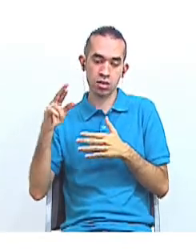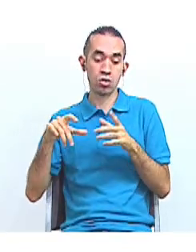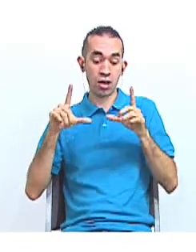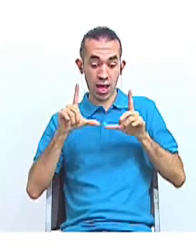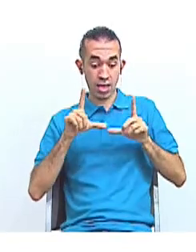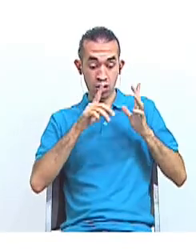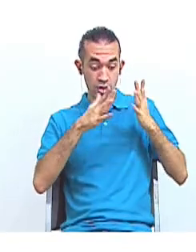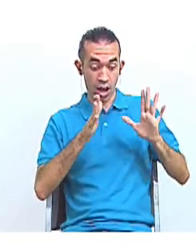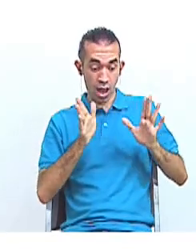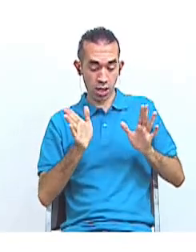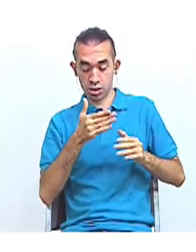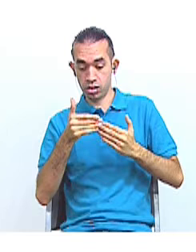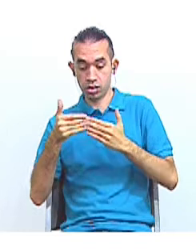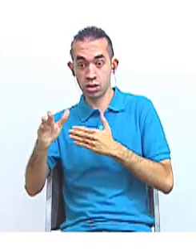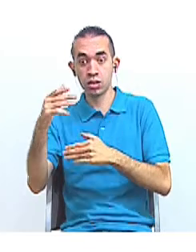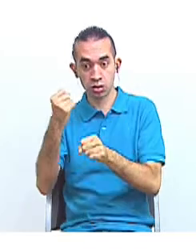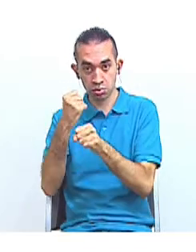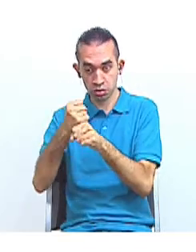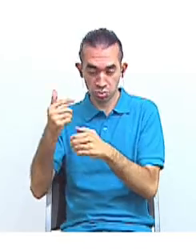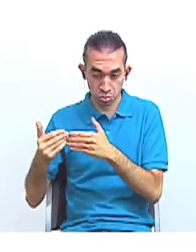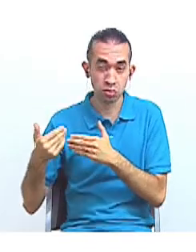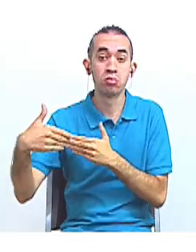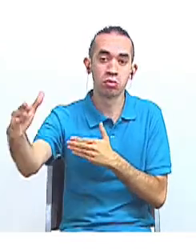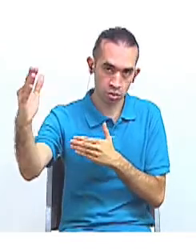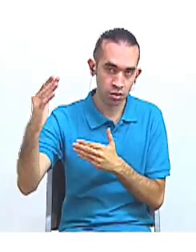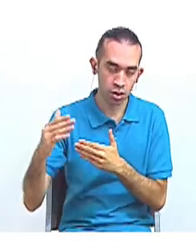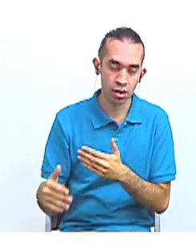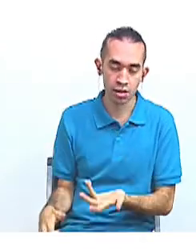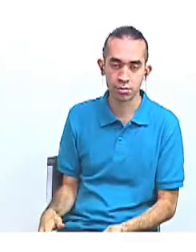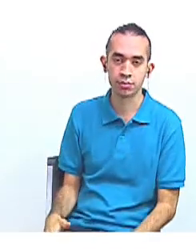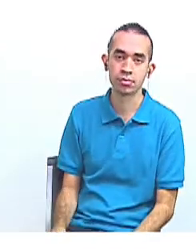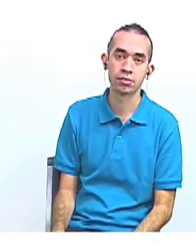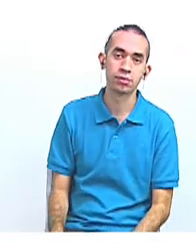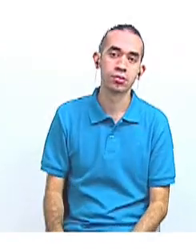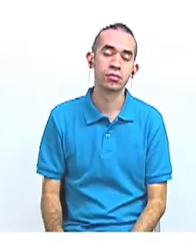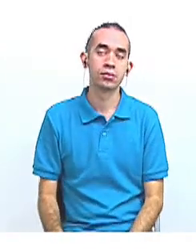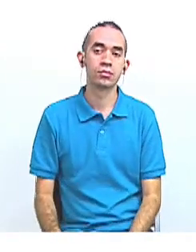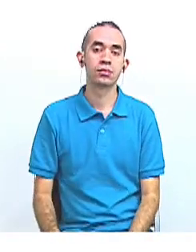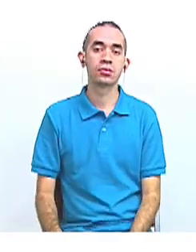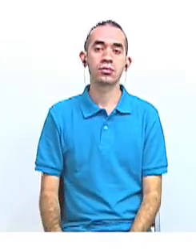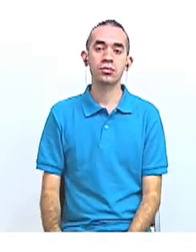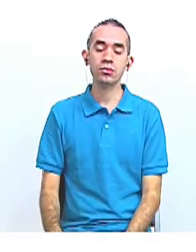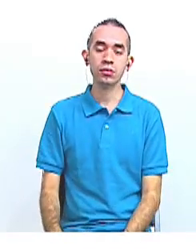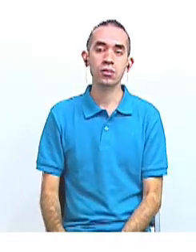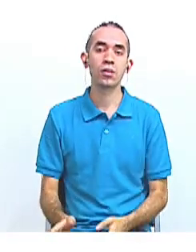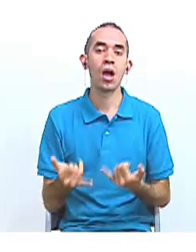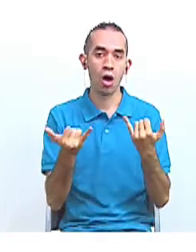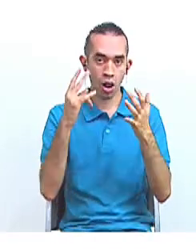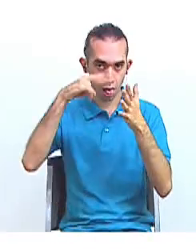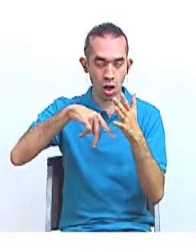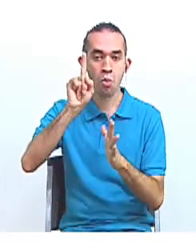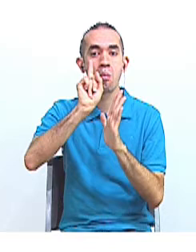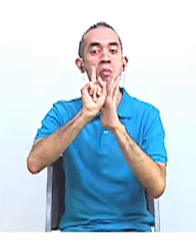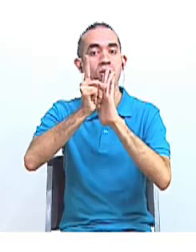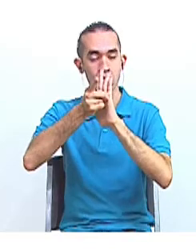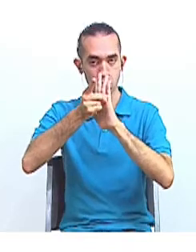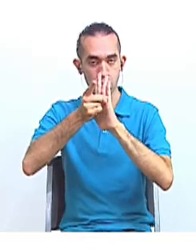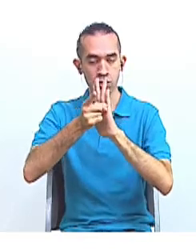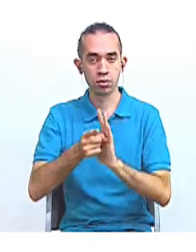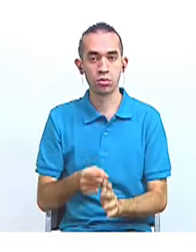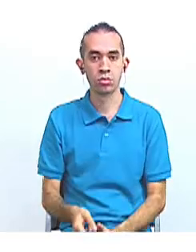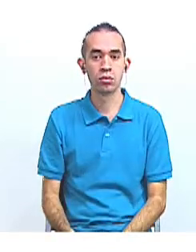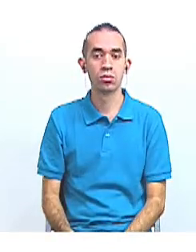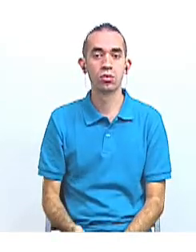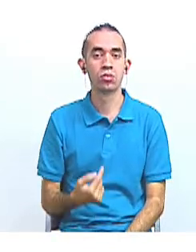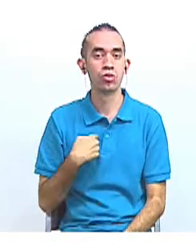graduated from the university. So let's read, and this time you're going to have only 1 minute. Remember, I am